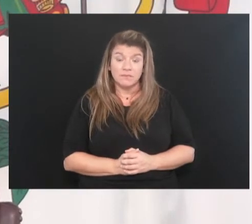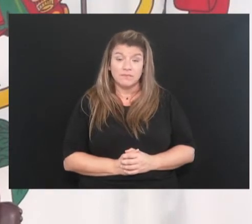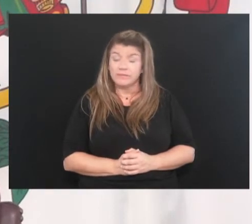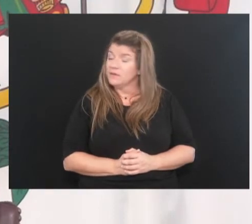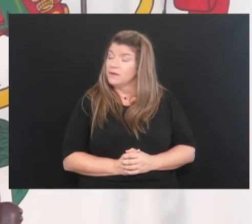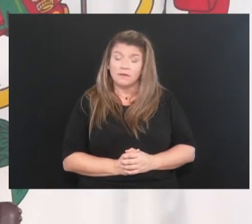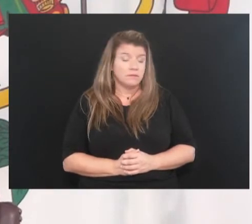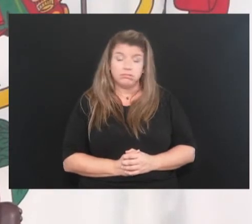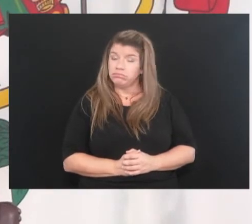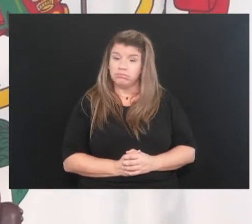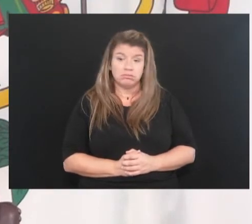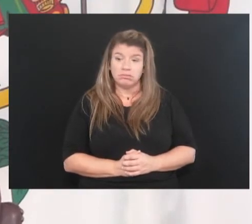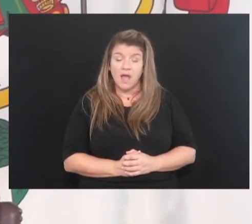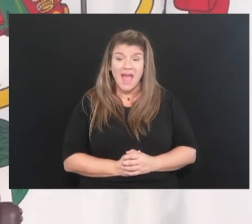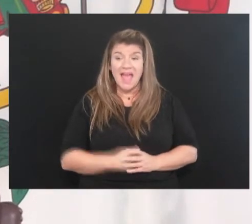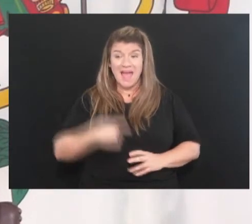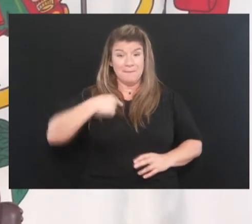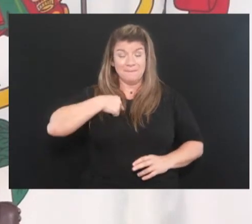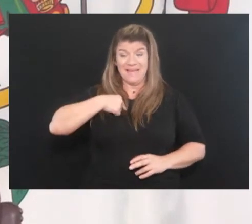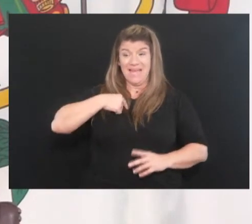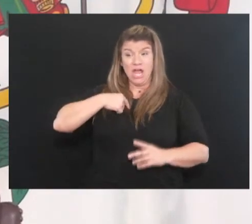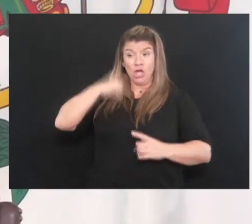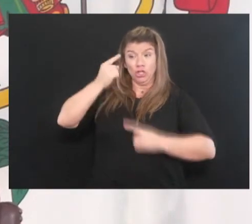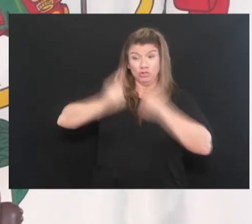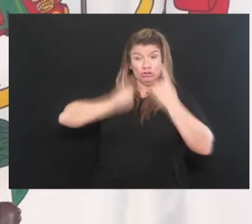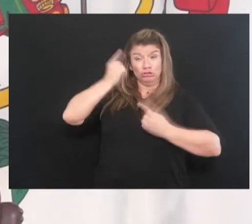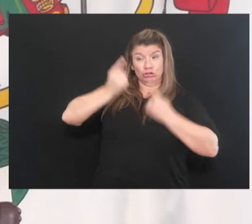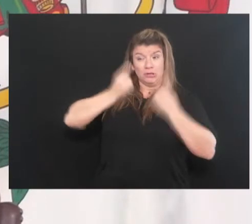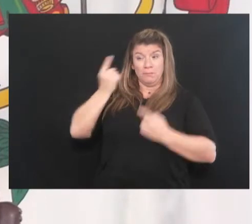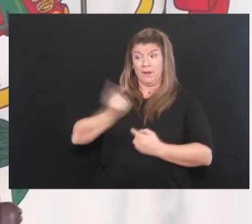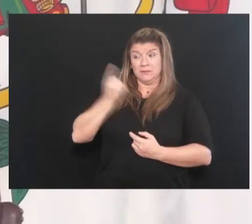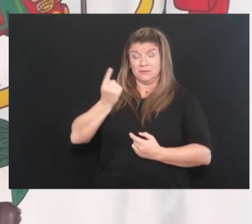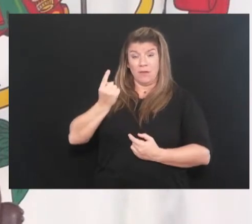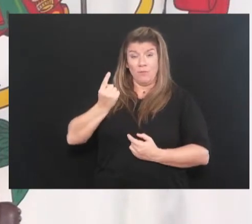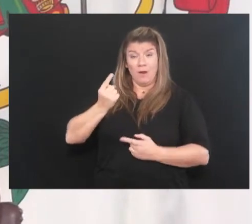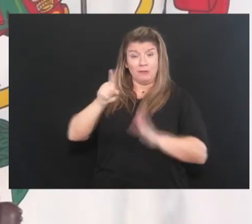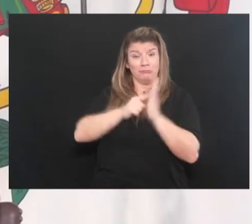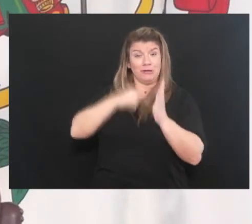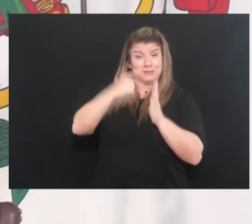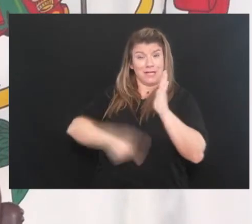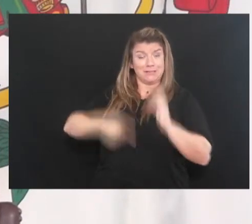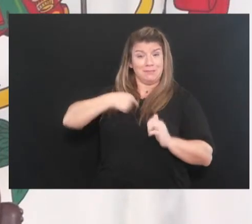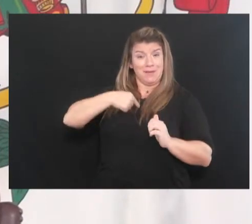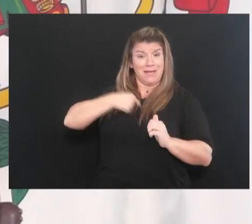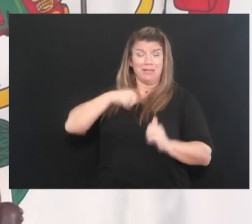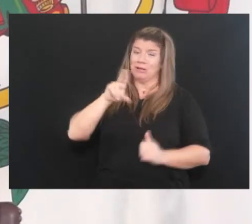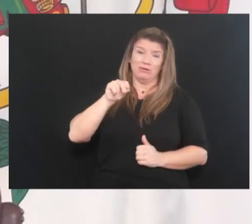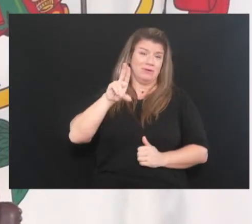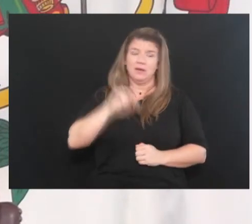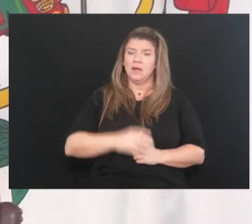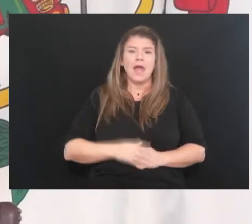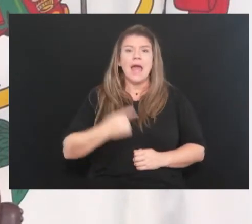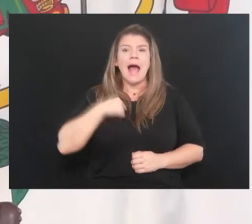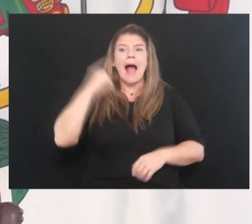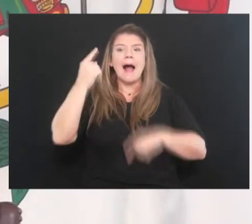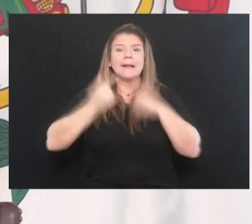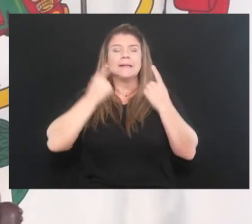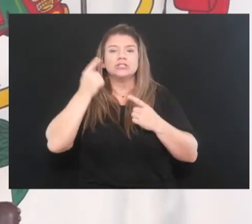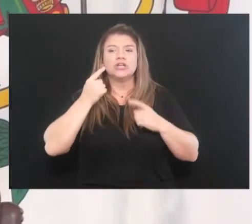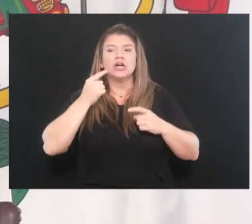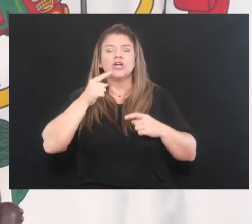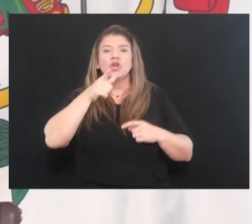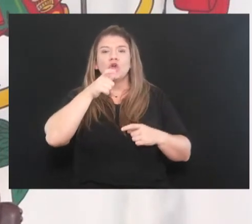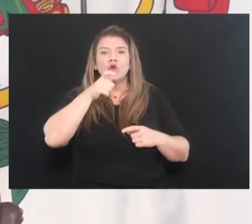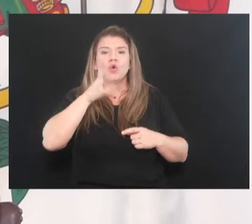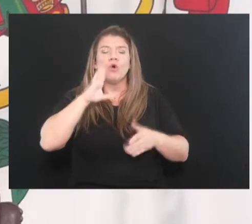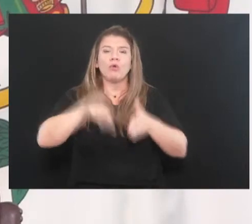no, June, I'm not concerned. I'm not concerned about somebody throwing a rock at me. I'm concerned about people throwing rocks at all